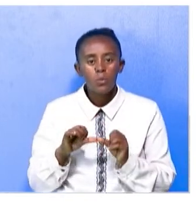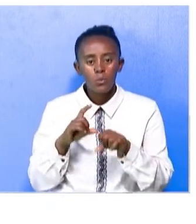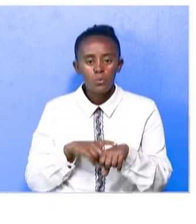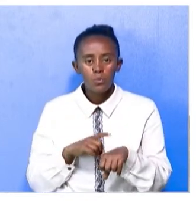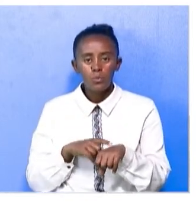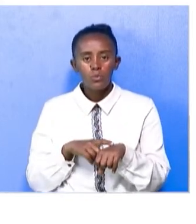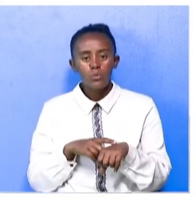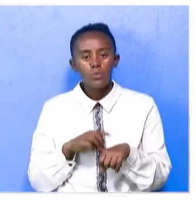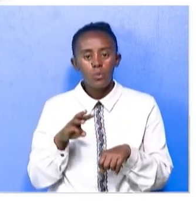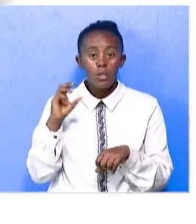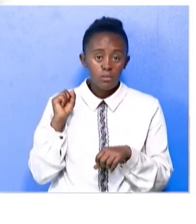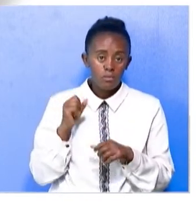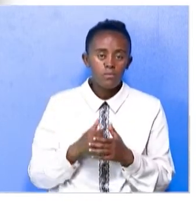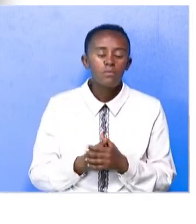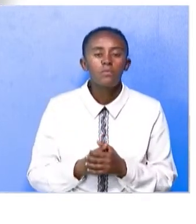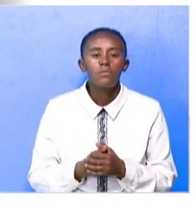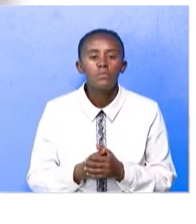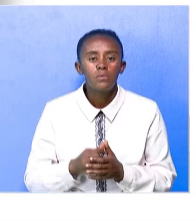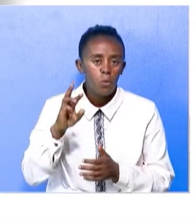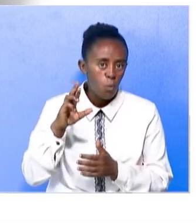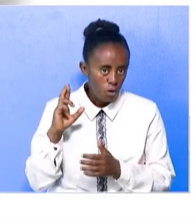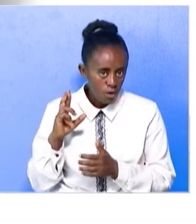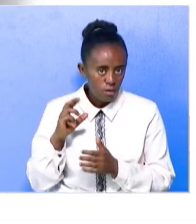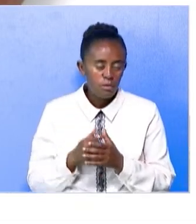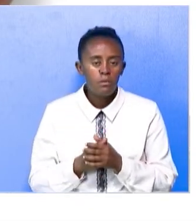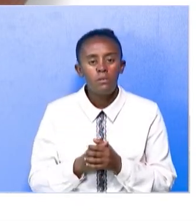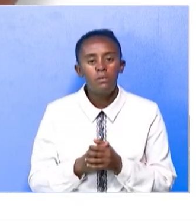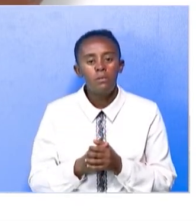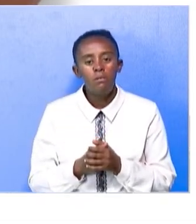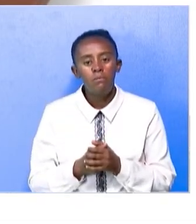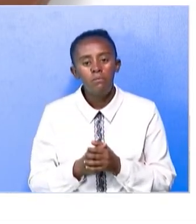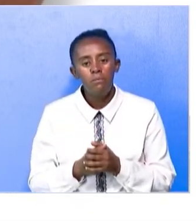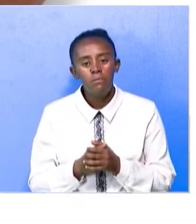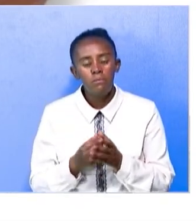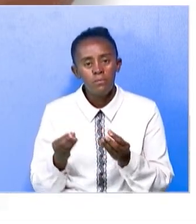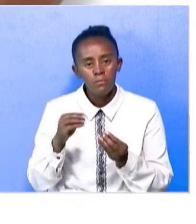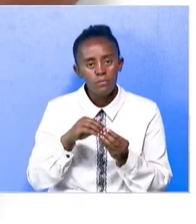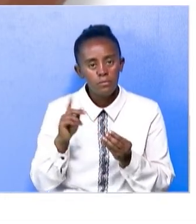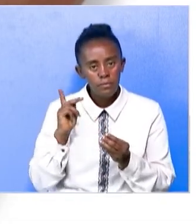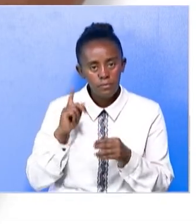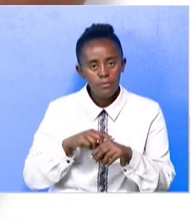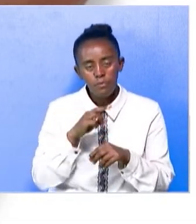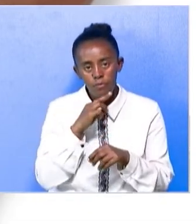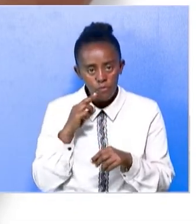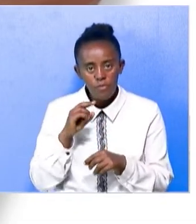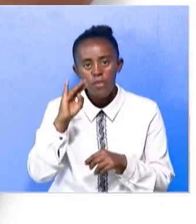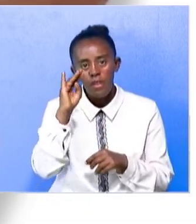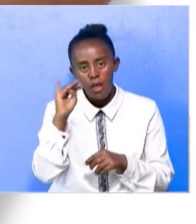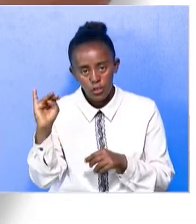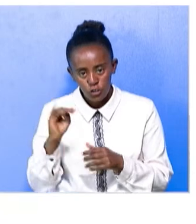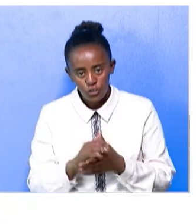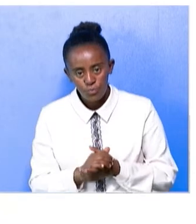is was and were plus verb in the form of, that is,